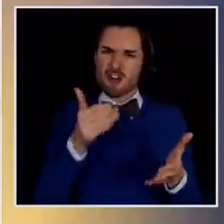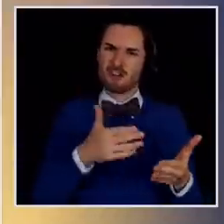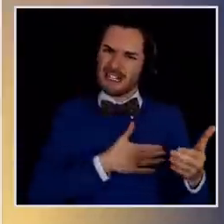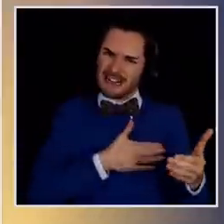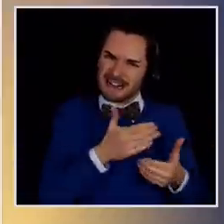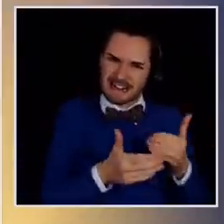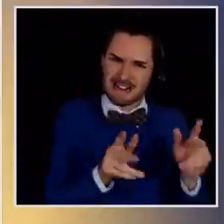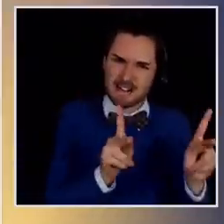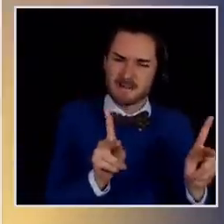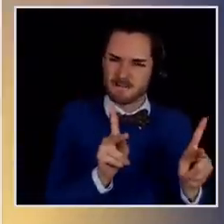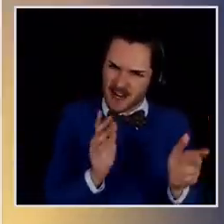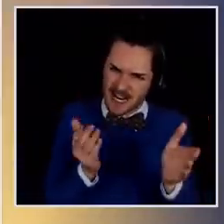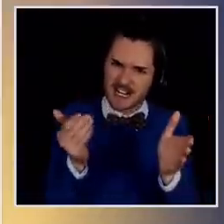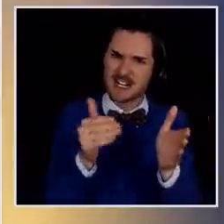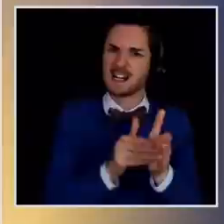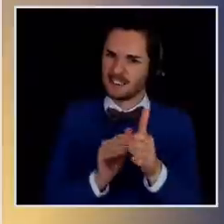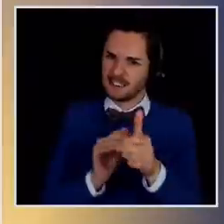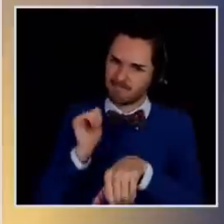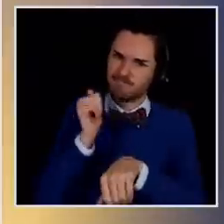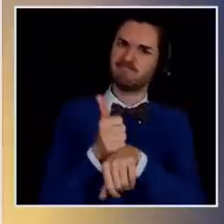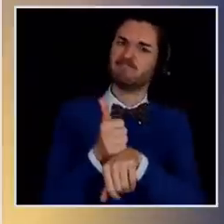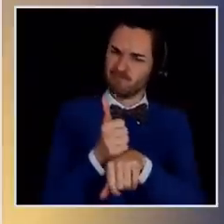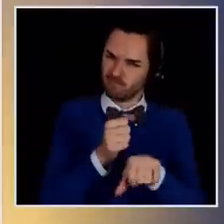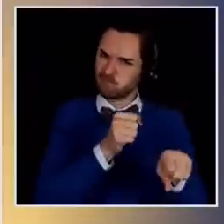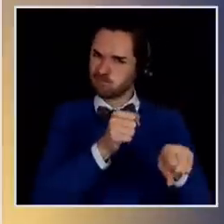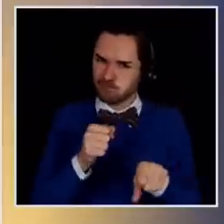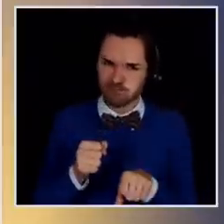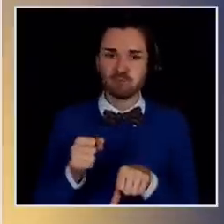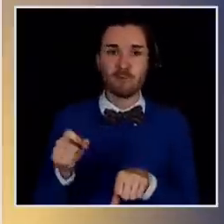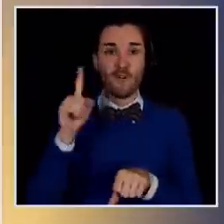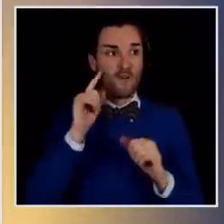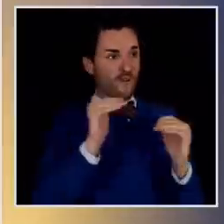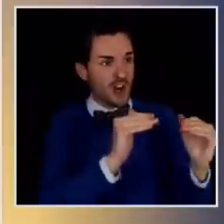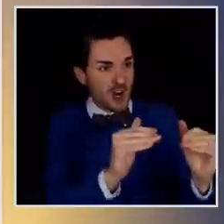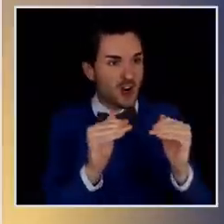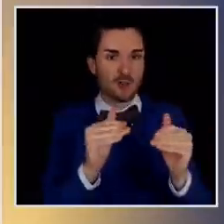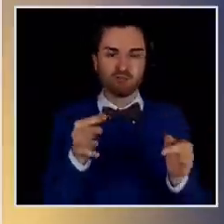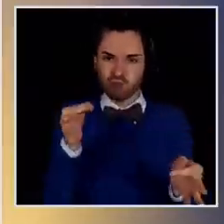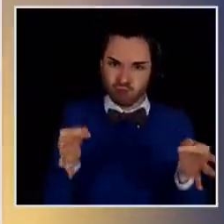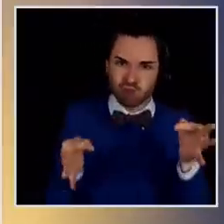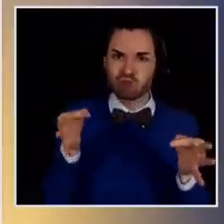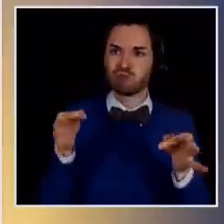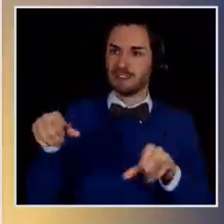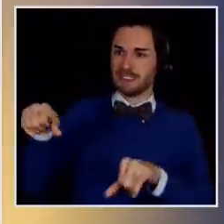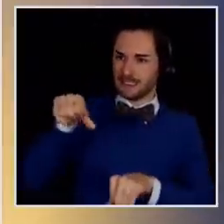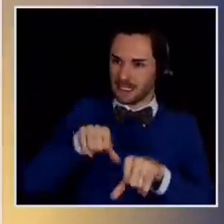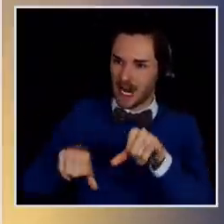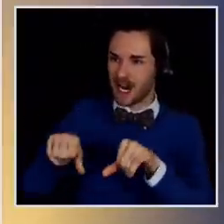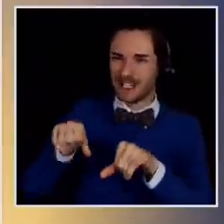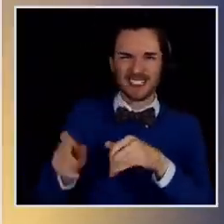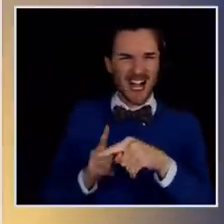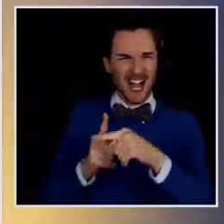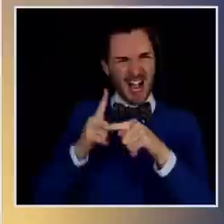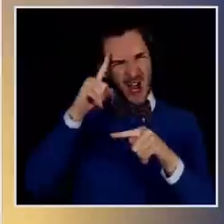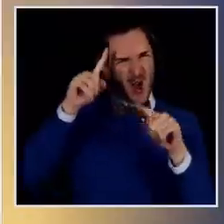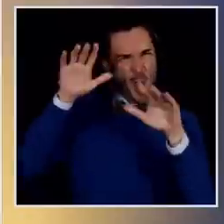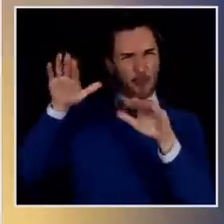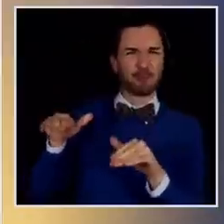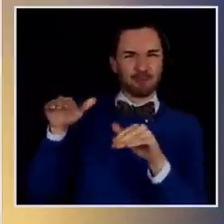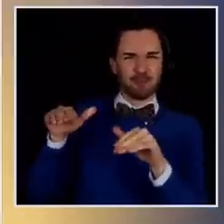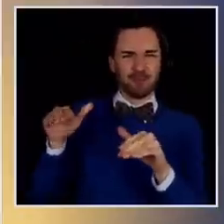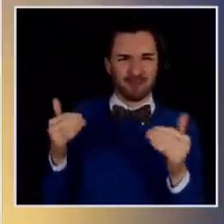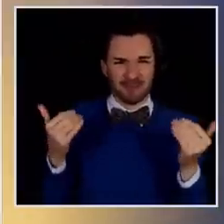fairness, to marshal the forces of science and the forces of hope in the great battles of our